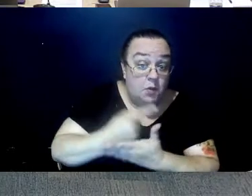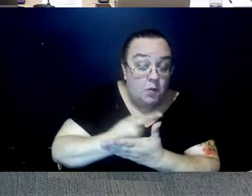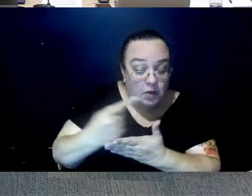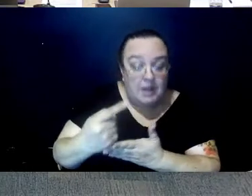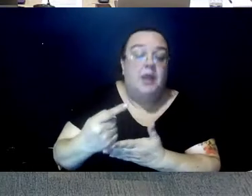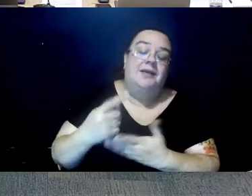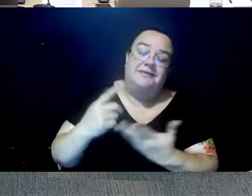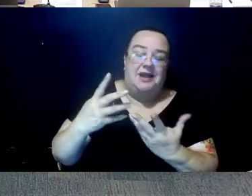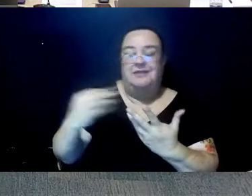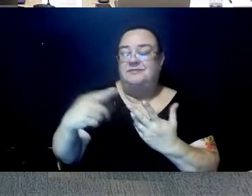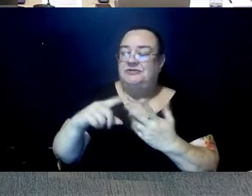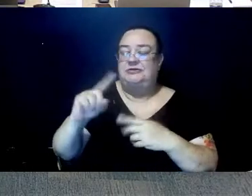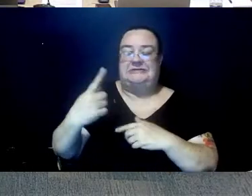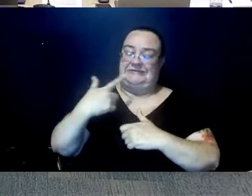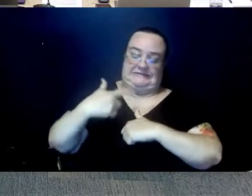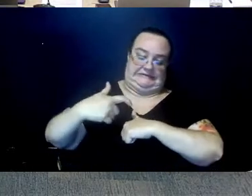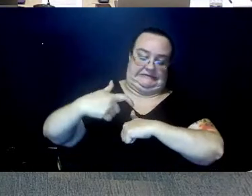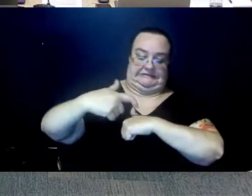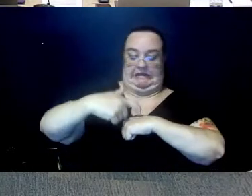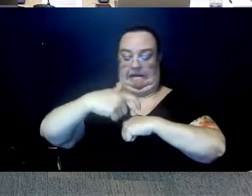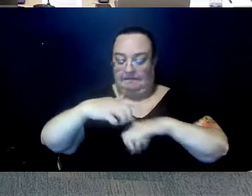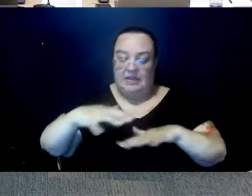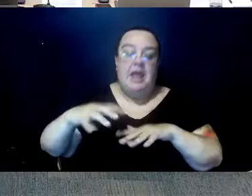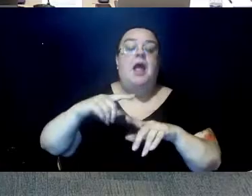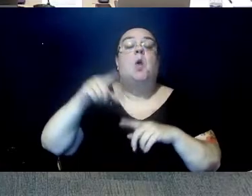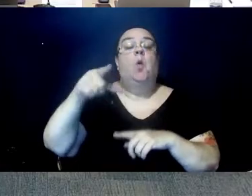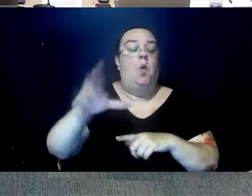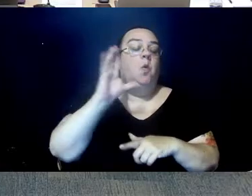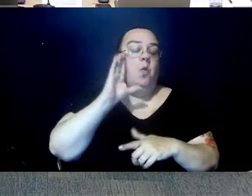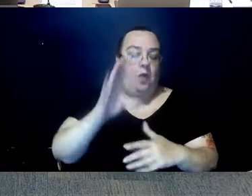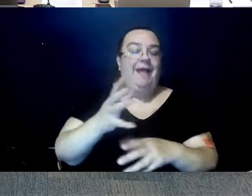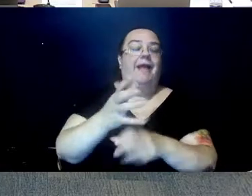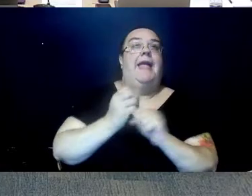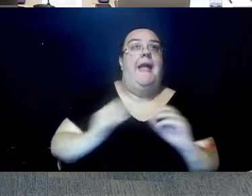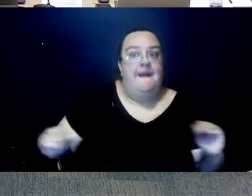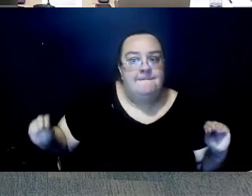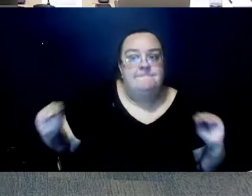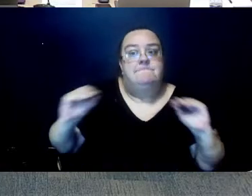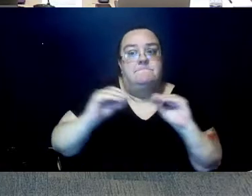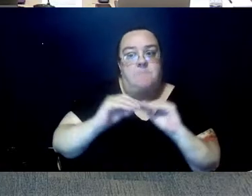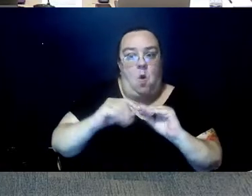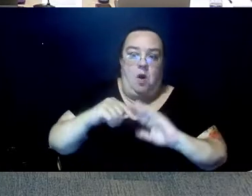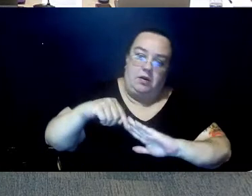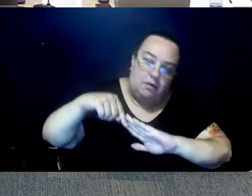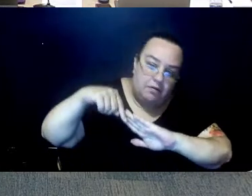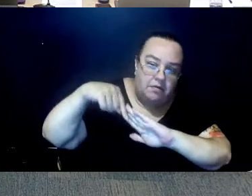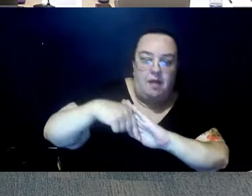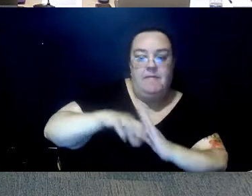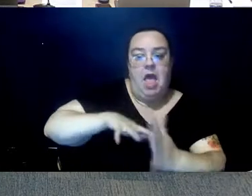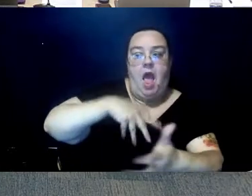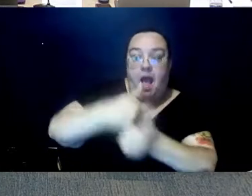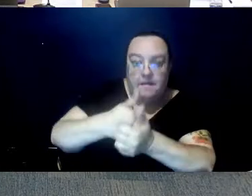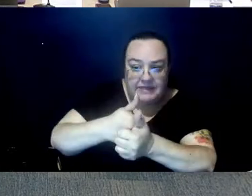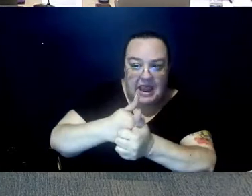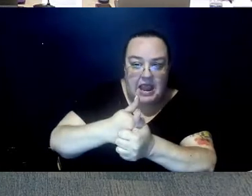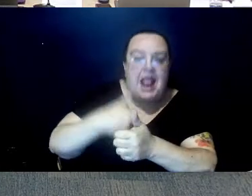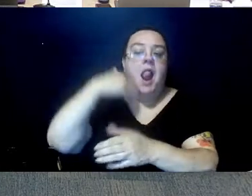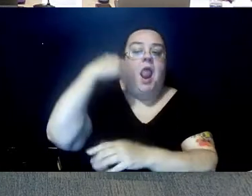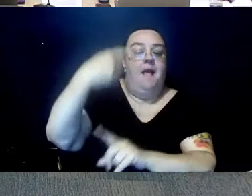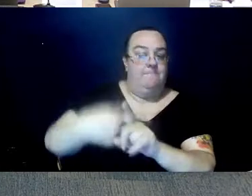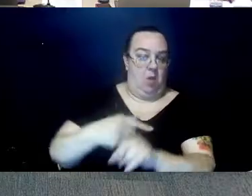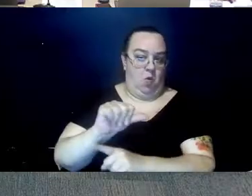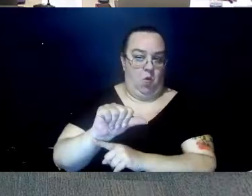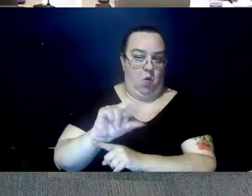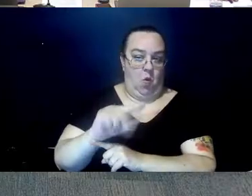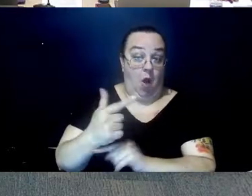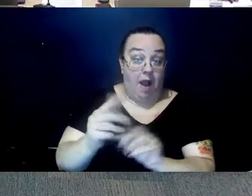timing. So you will receive a more extensive update in the August meeting. But the